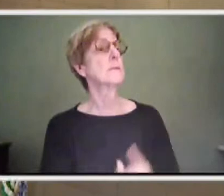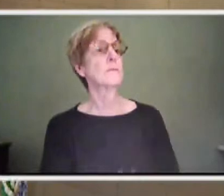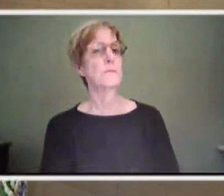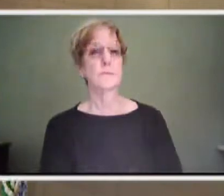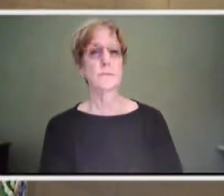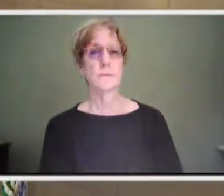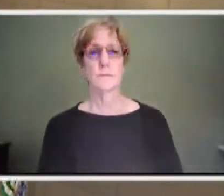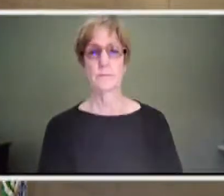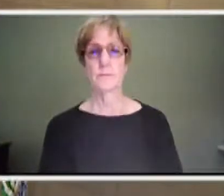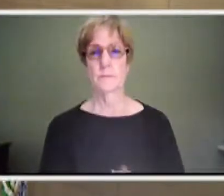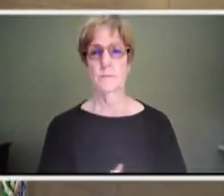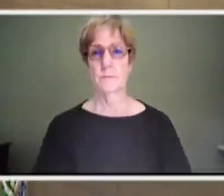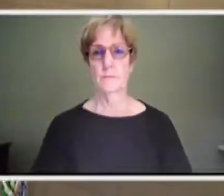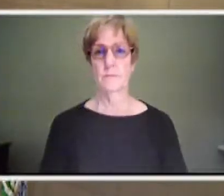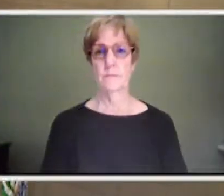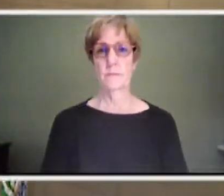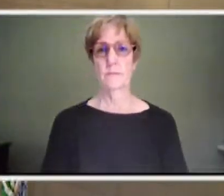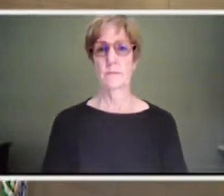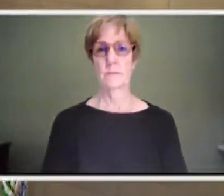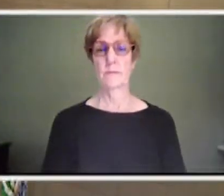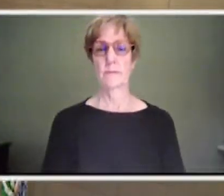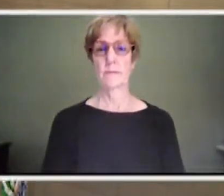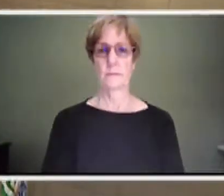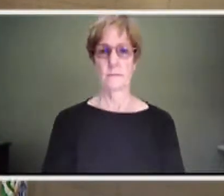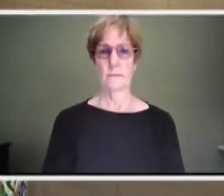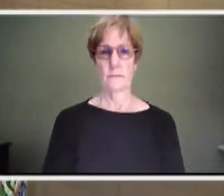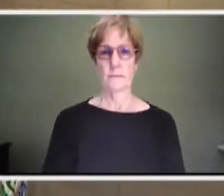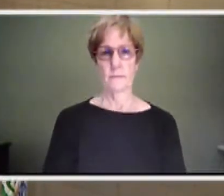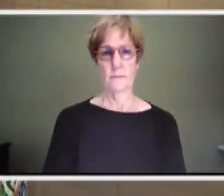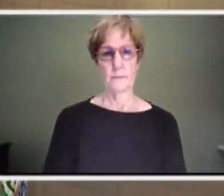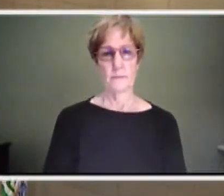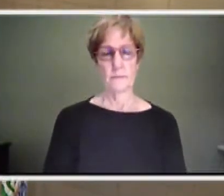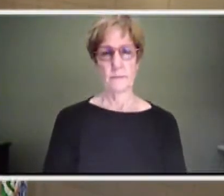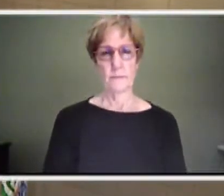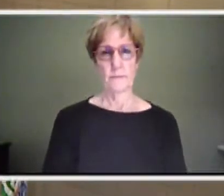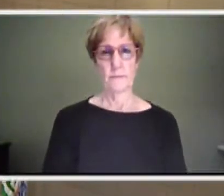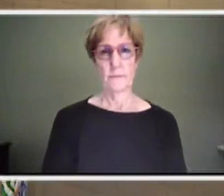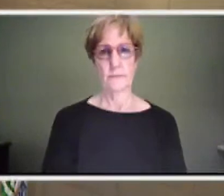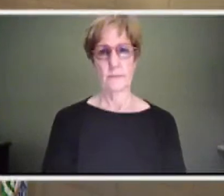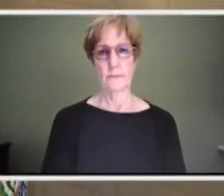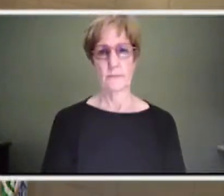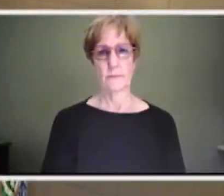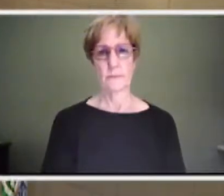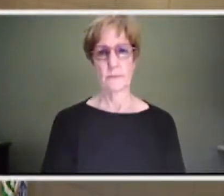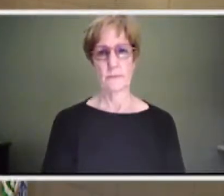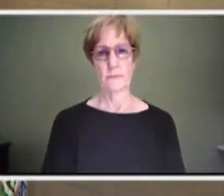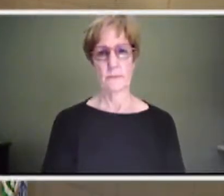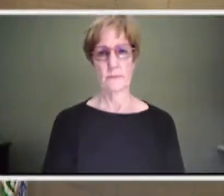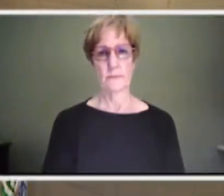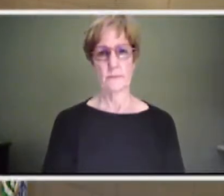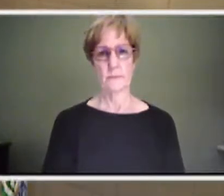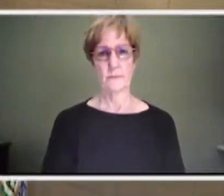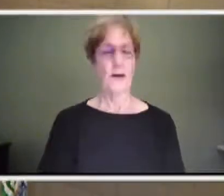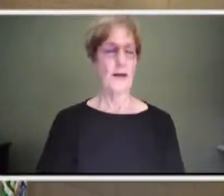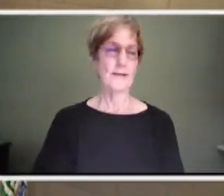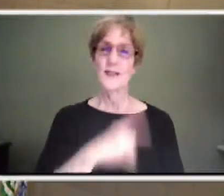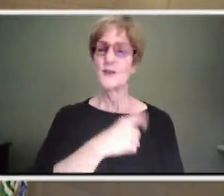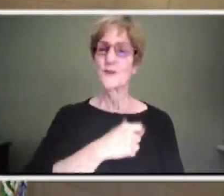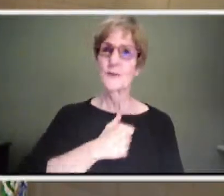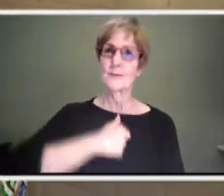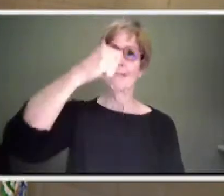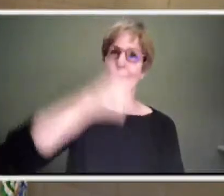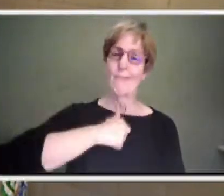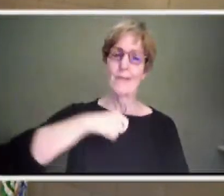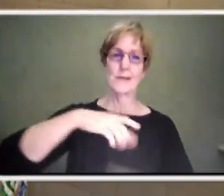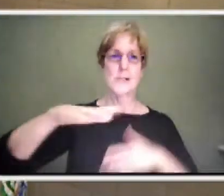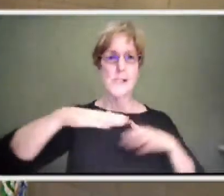This is the worst. This is the worst. Please be respectful. We're giving Ms. Rainey a workout on her legs up and down the